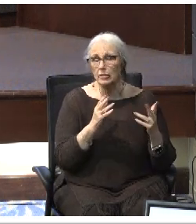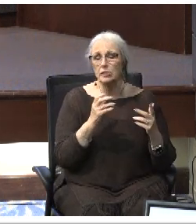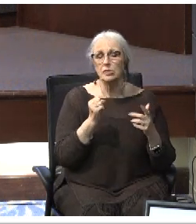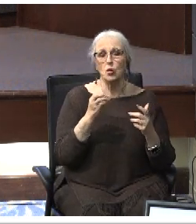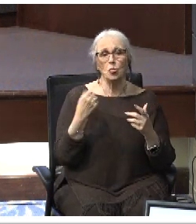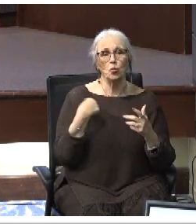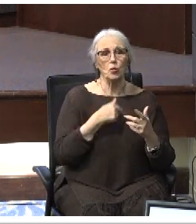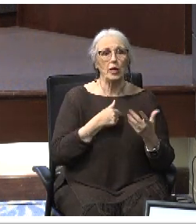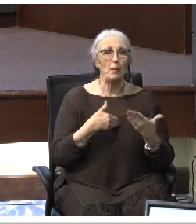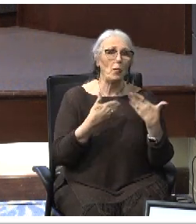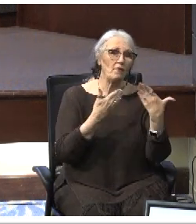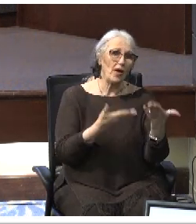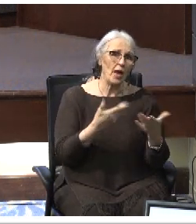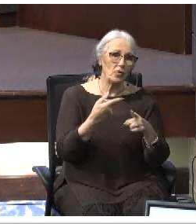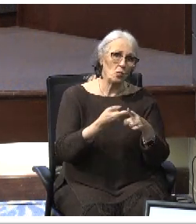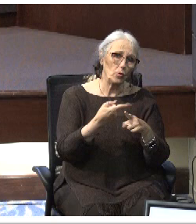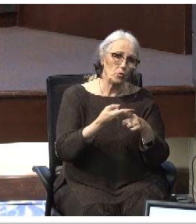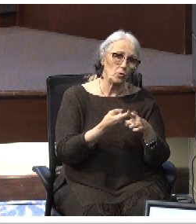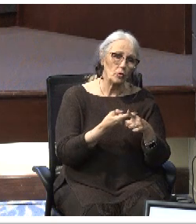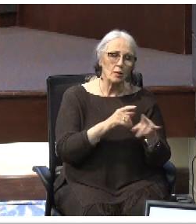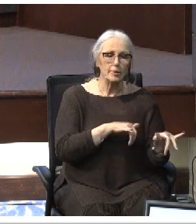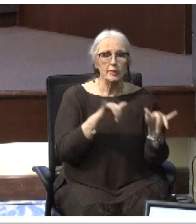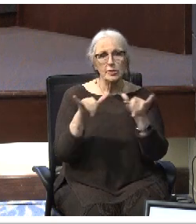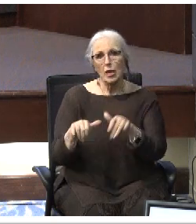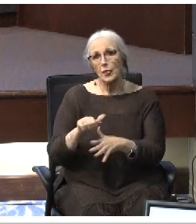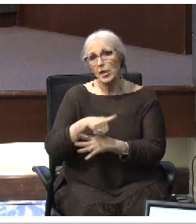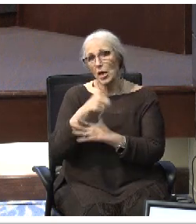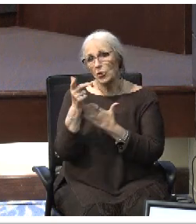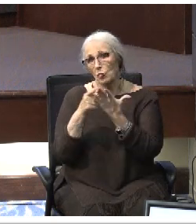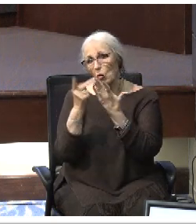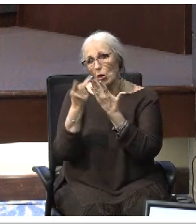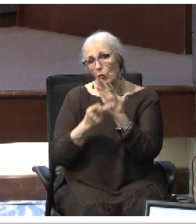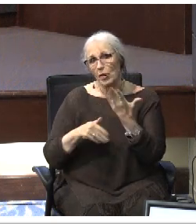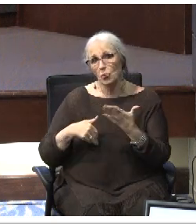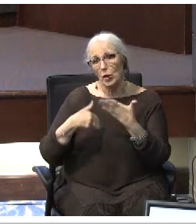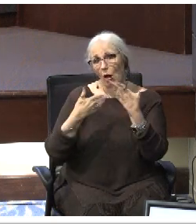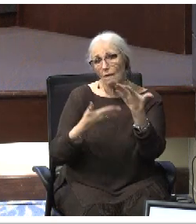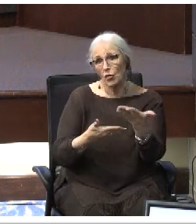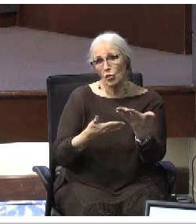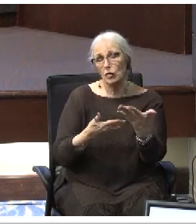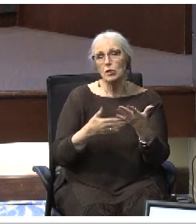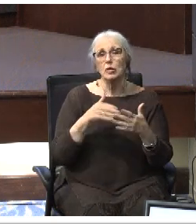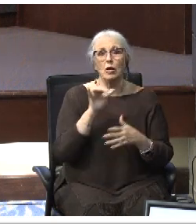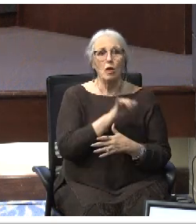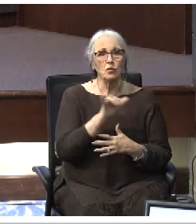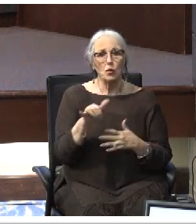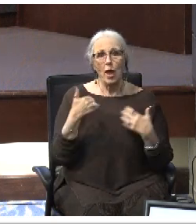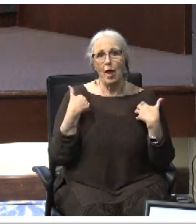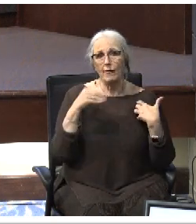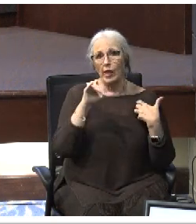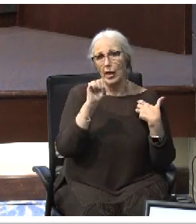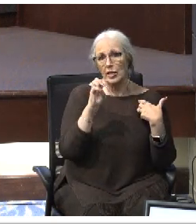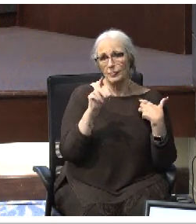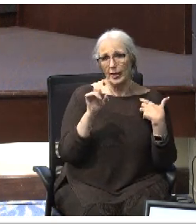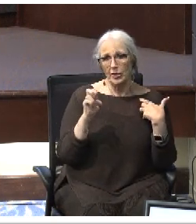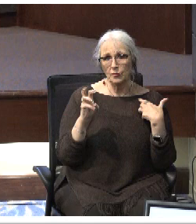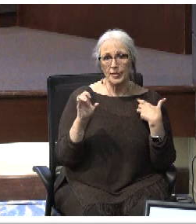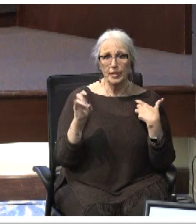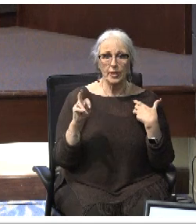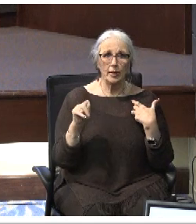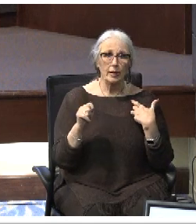rental assistance. As with all the other programs that we offer, this also has a case management component that's really valuable,